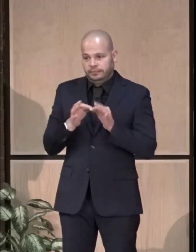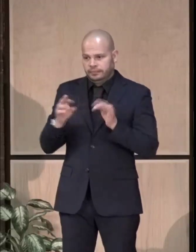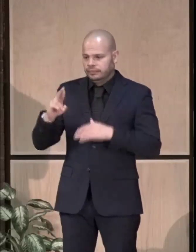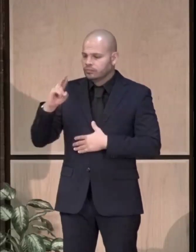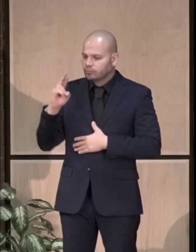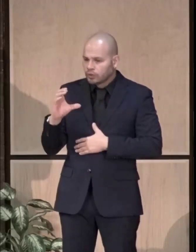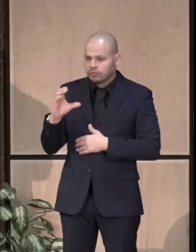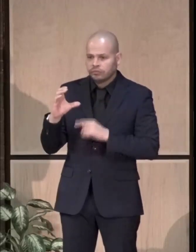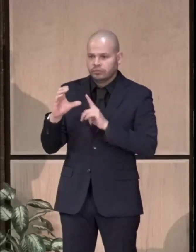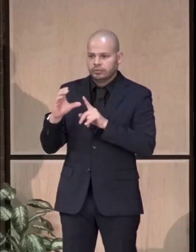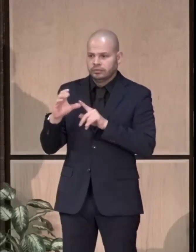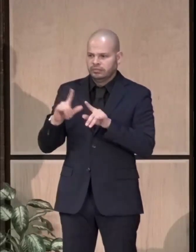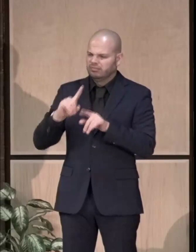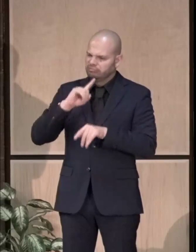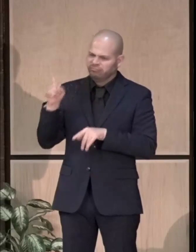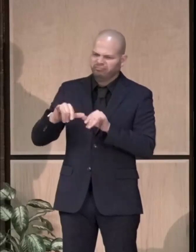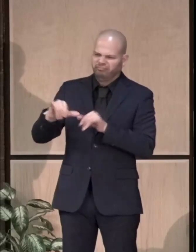to military weapons, right?